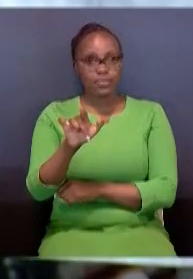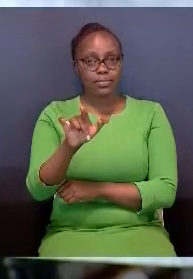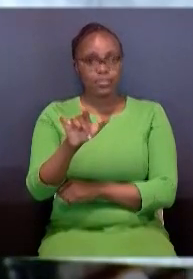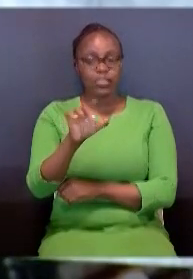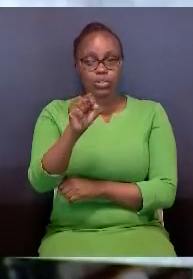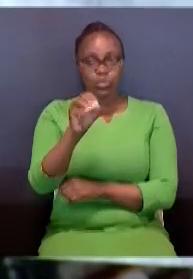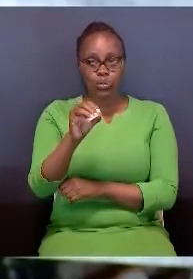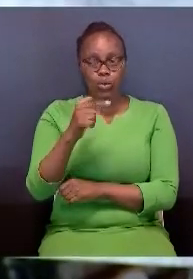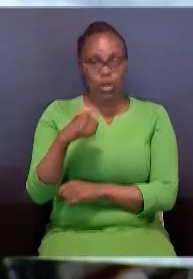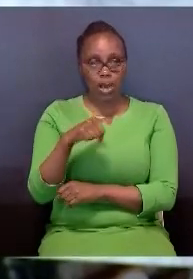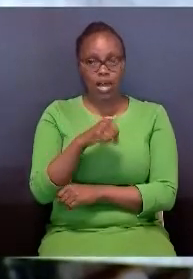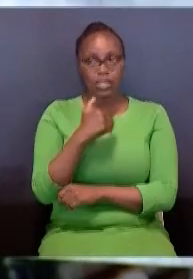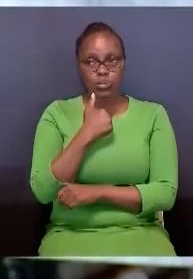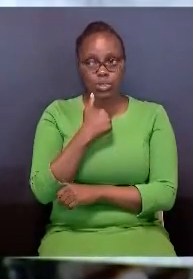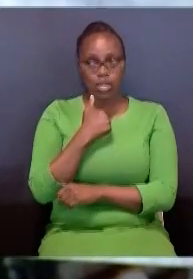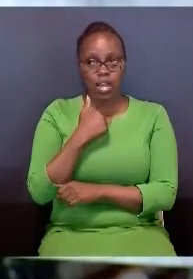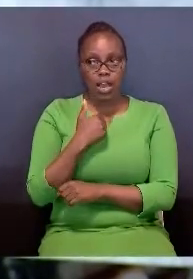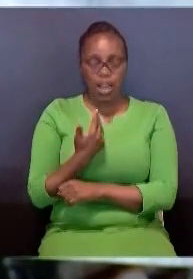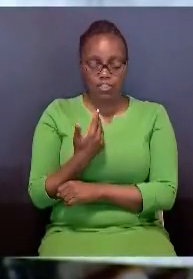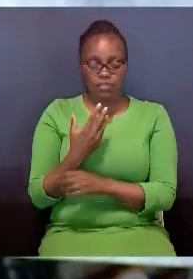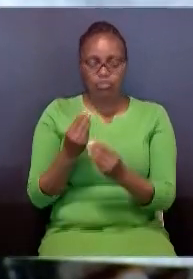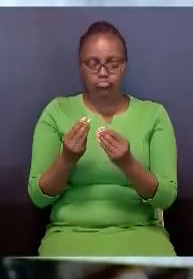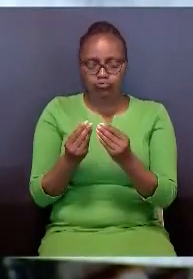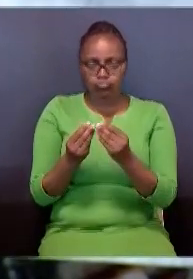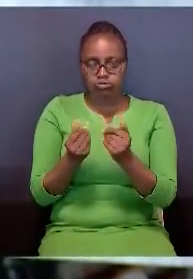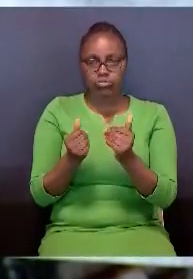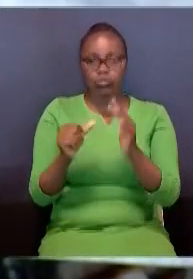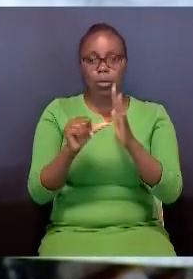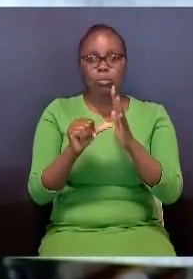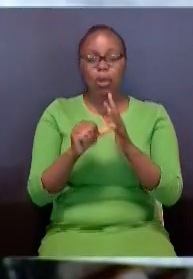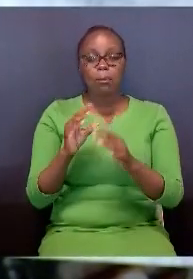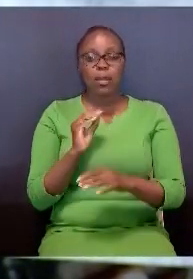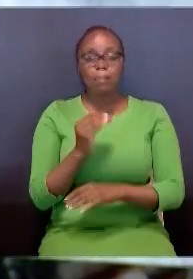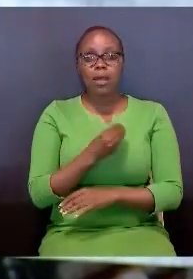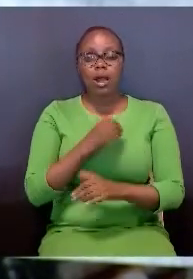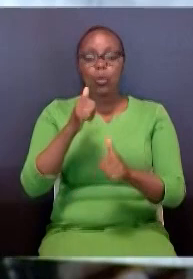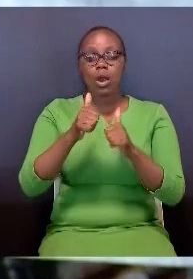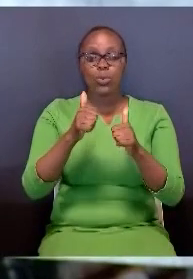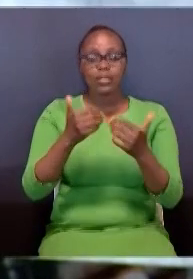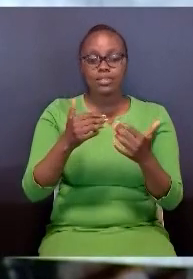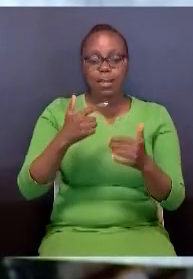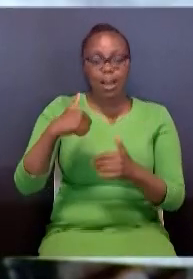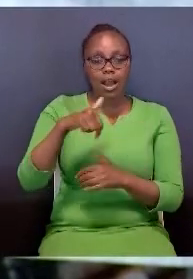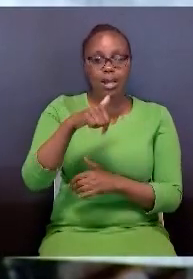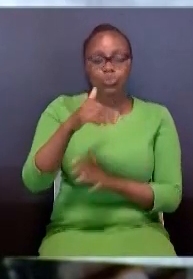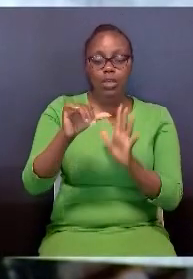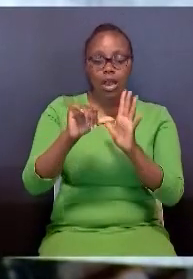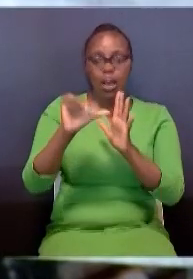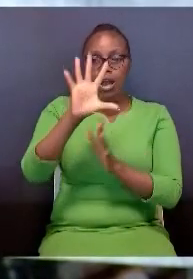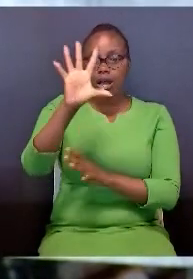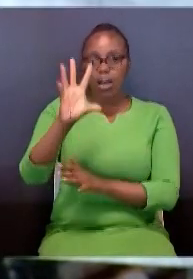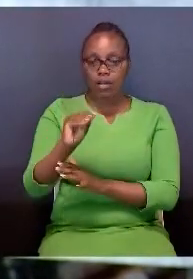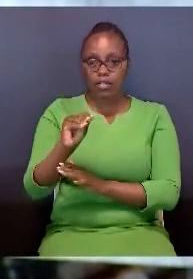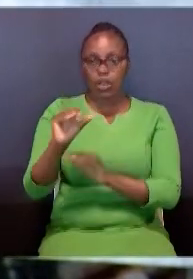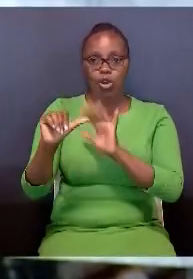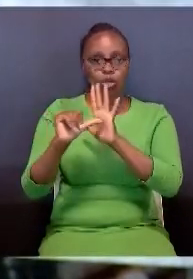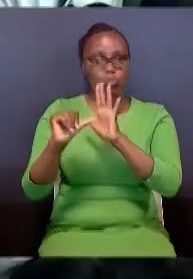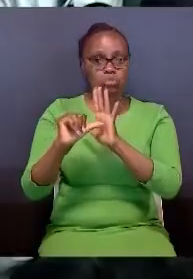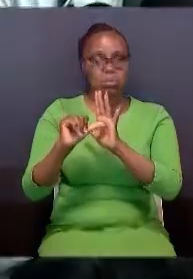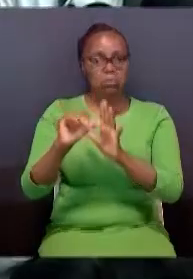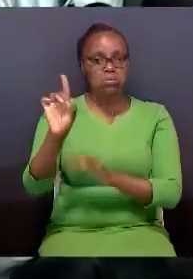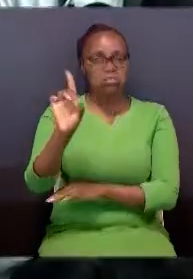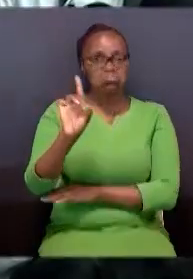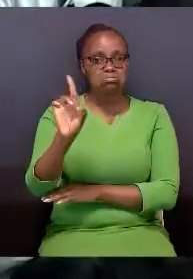So we have to deal with our own problems, but we are not a continent of problems.